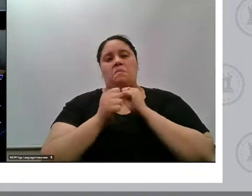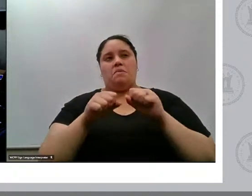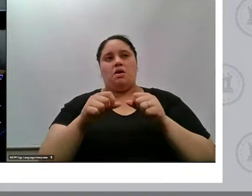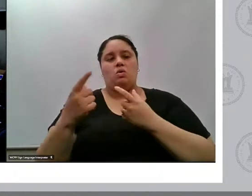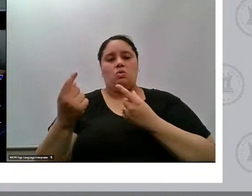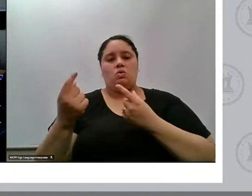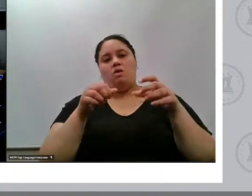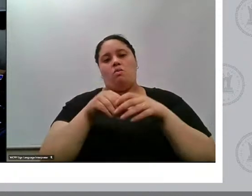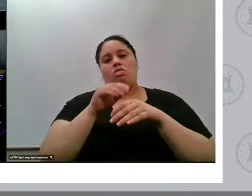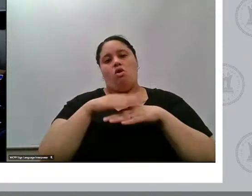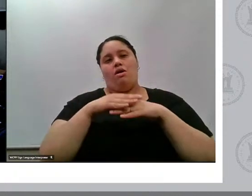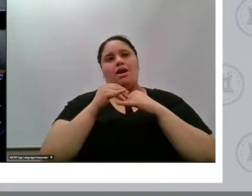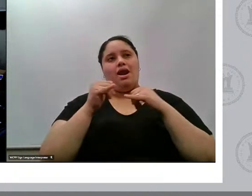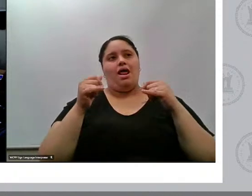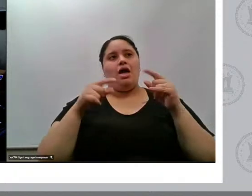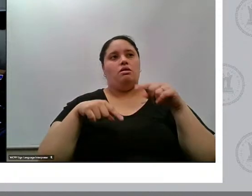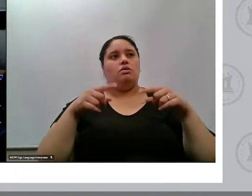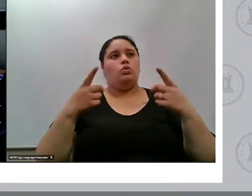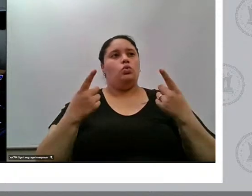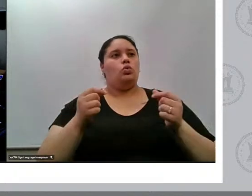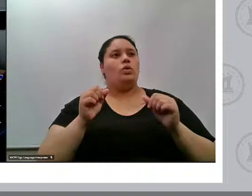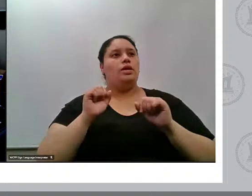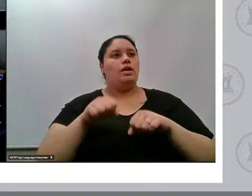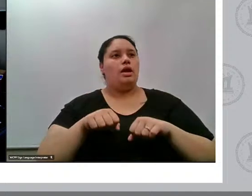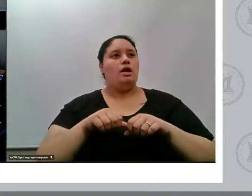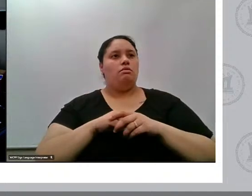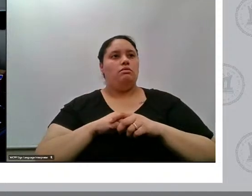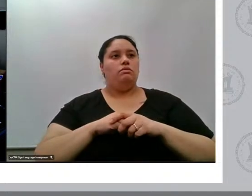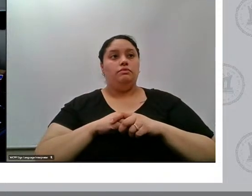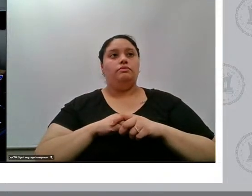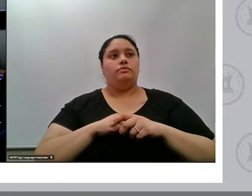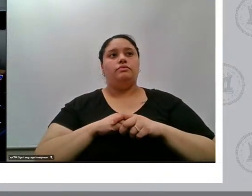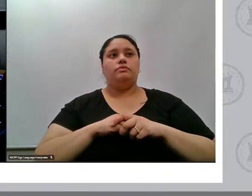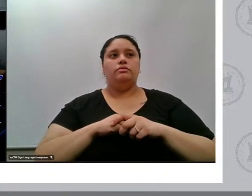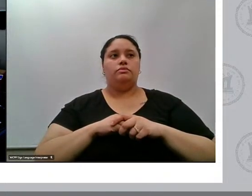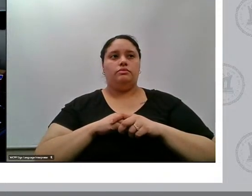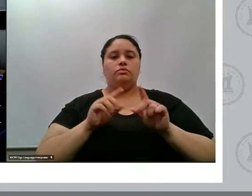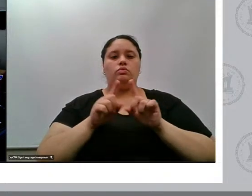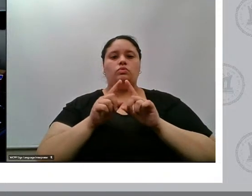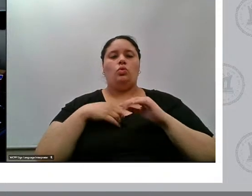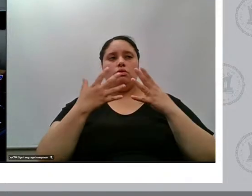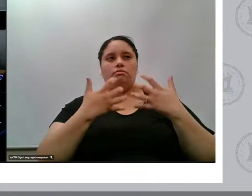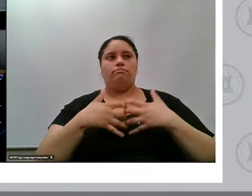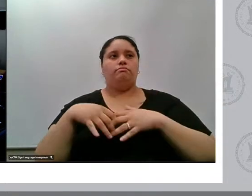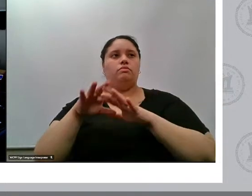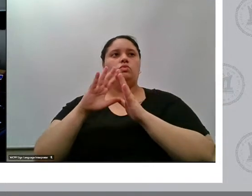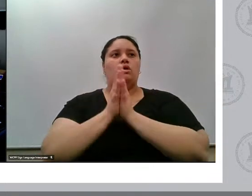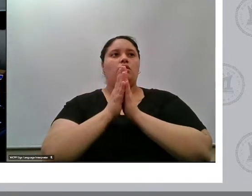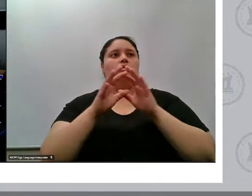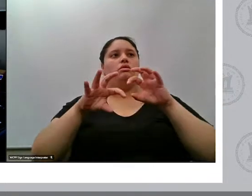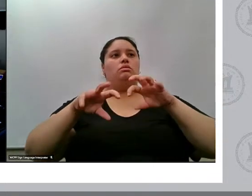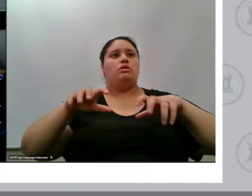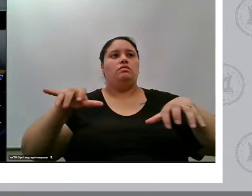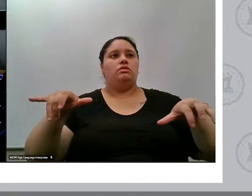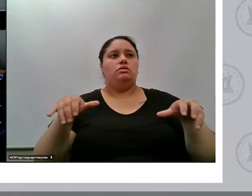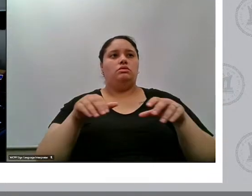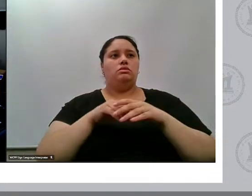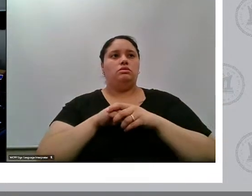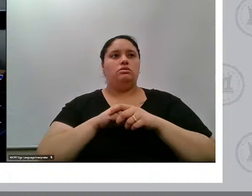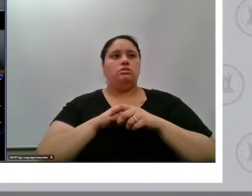dealt with online, etc. But we are in line with other provinces in terms of that requirement. Thank